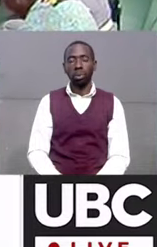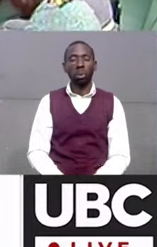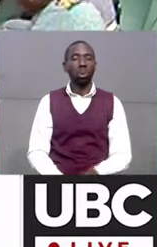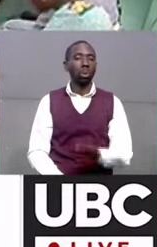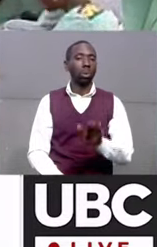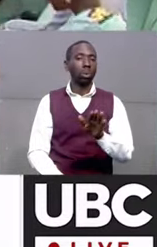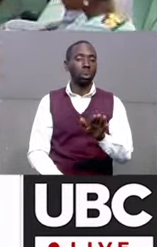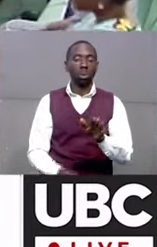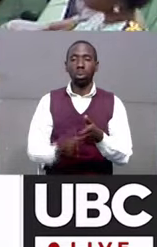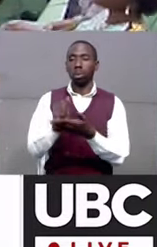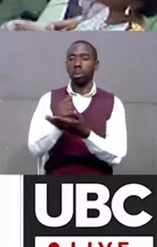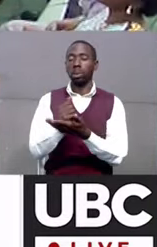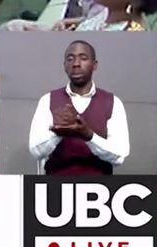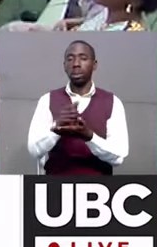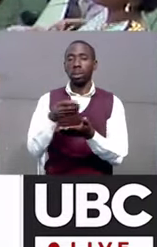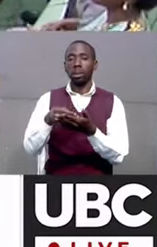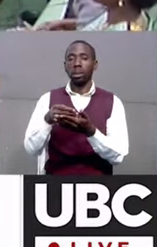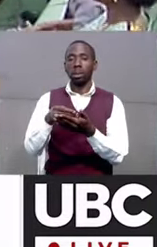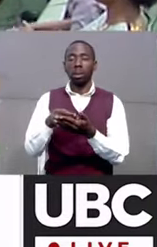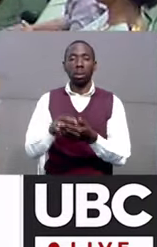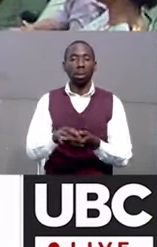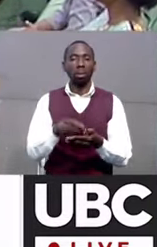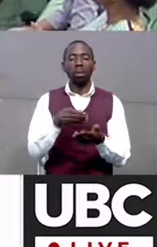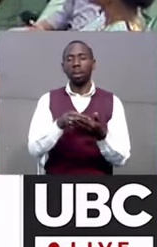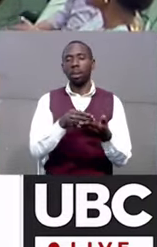Auditor General is for Finance, sorry.